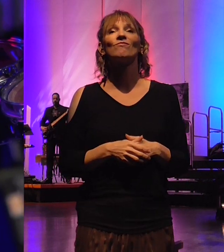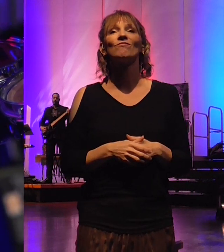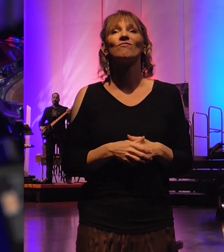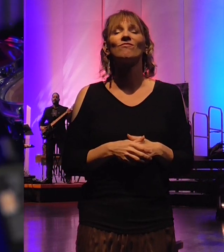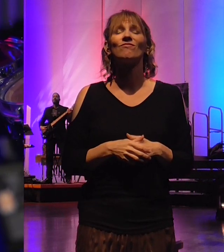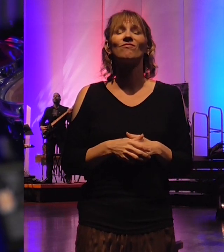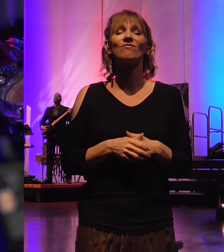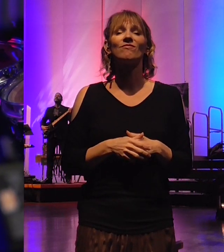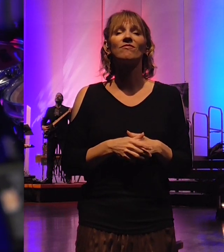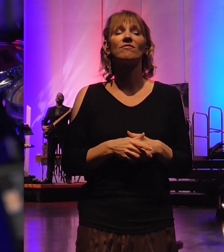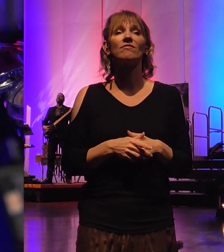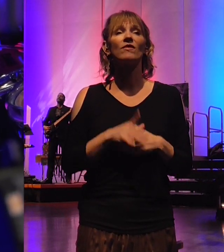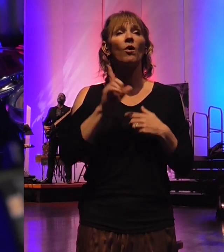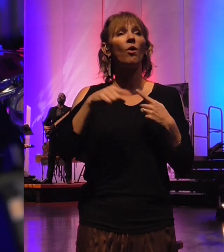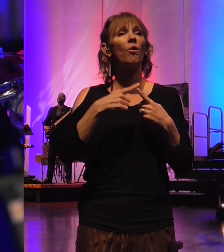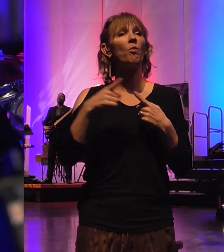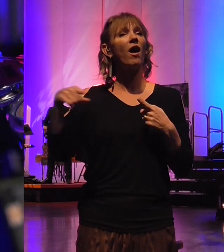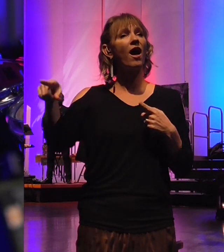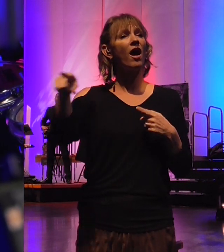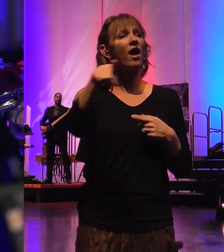Whenever you are sleeping